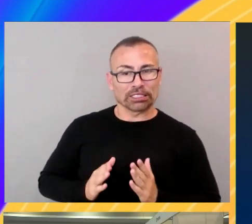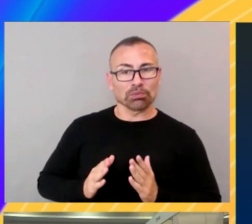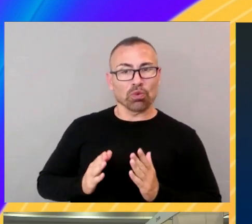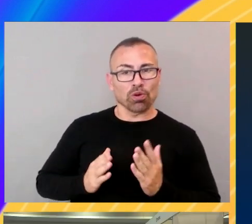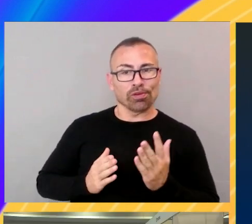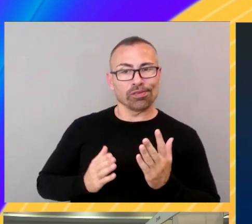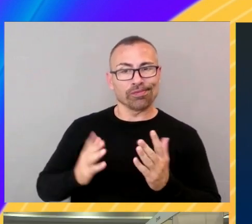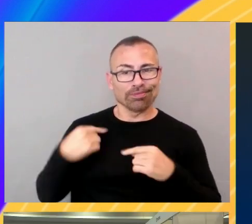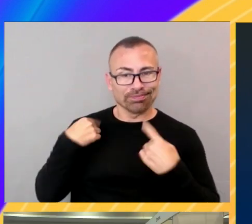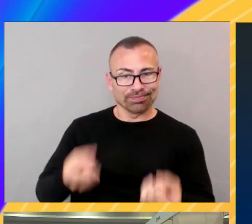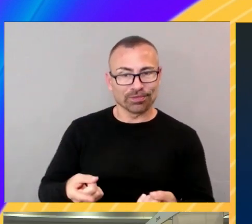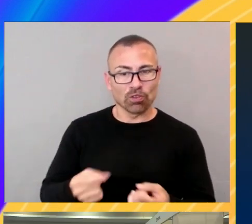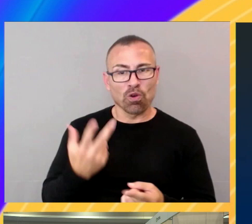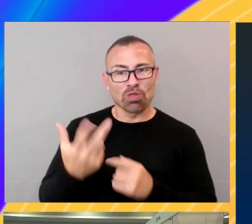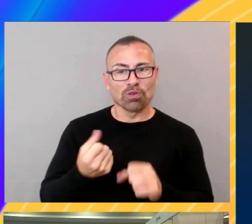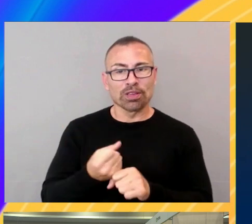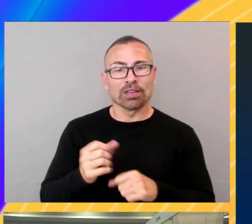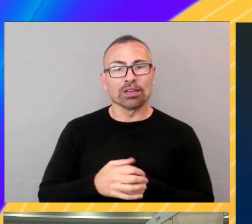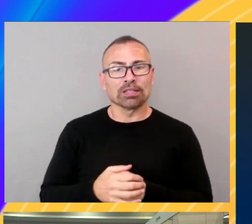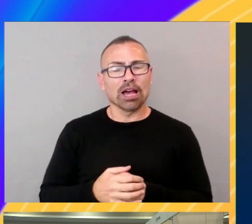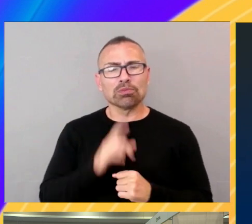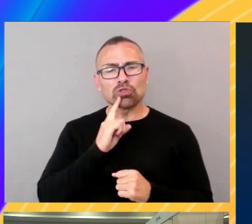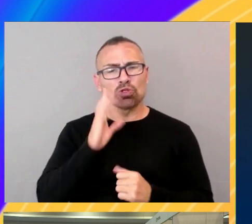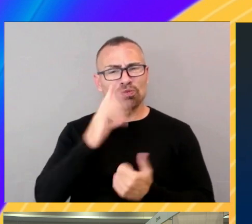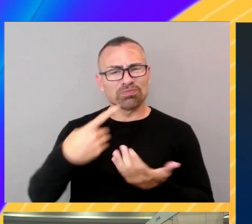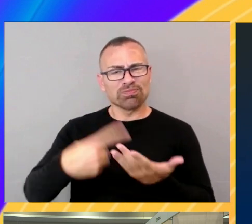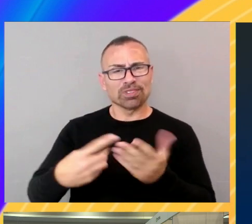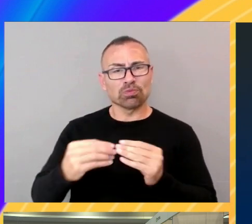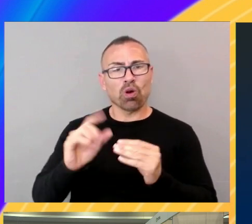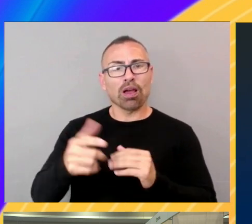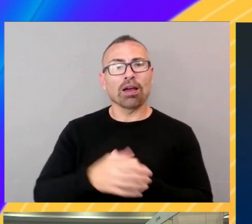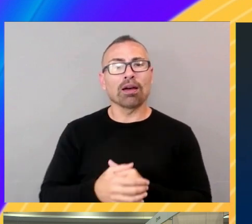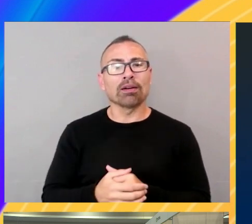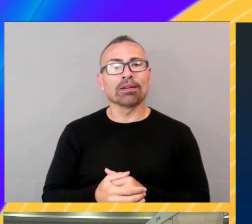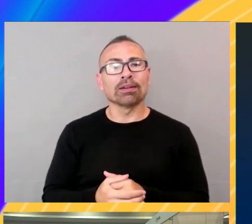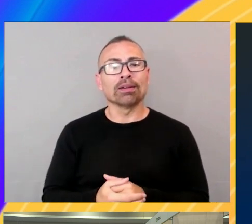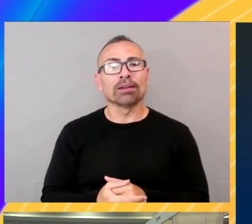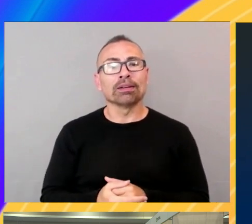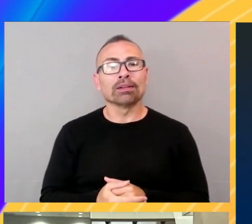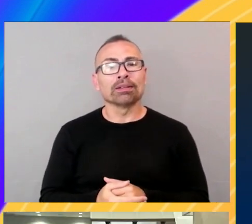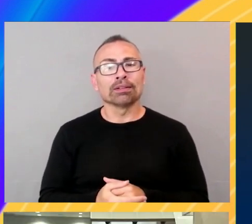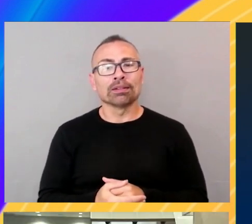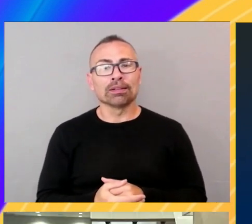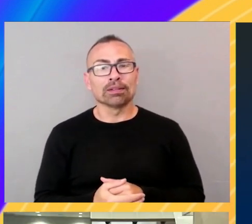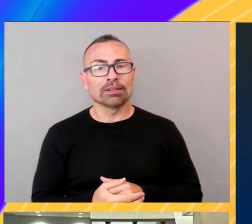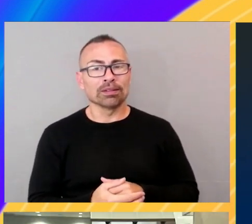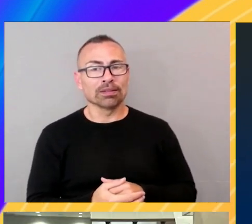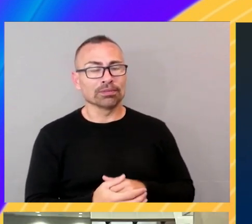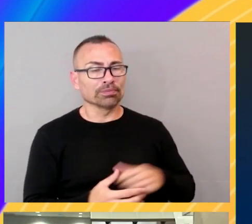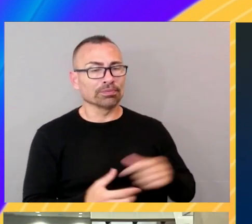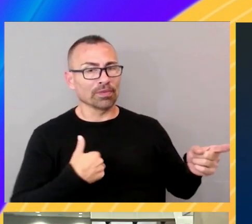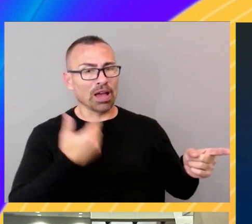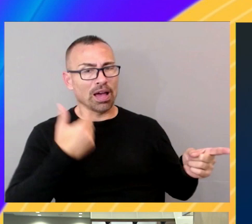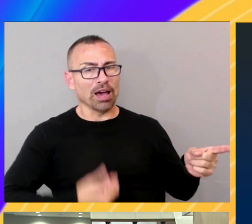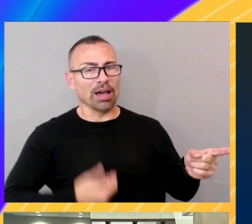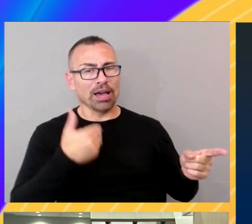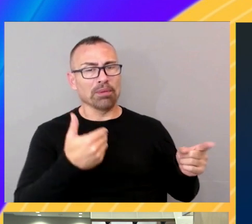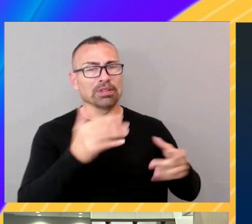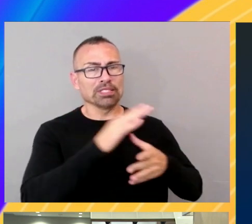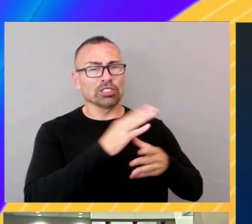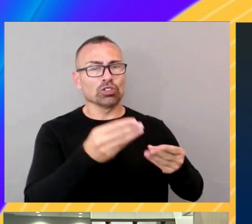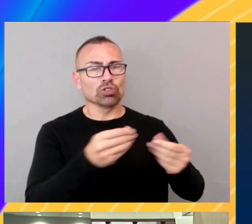Yeah, brilliant. Yeah. And then Wayne. Yeah, so Wayne Giles. I'm a Senior Solutions Architect focusing on the